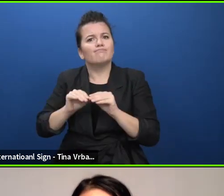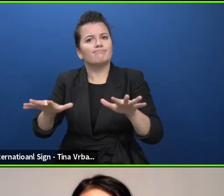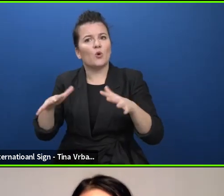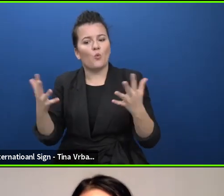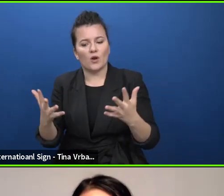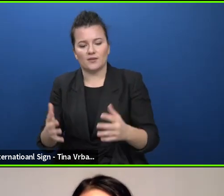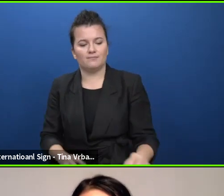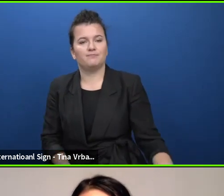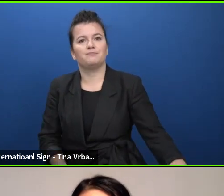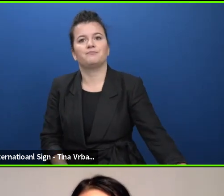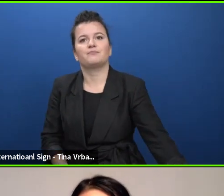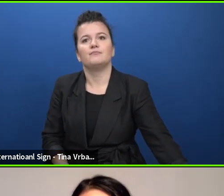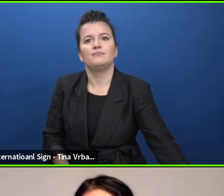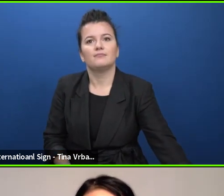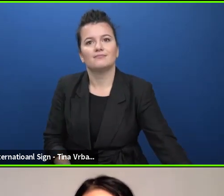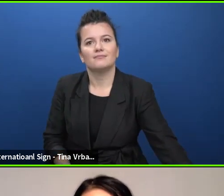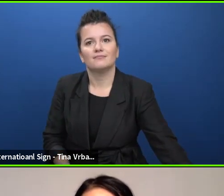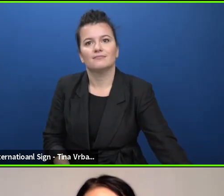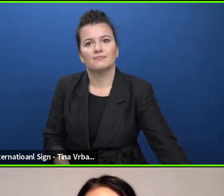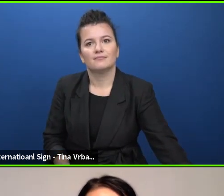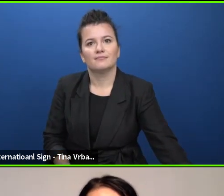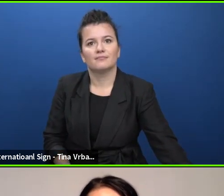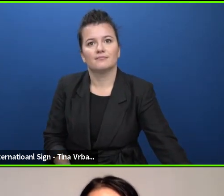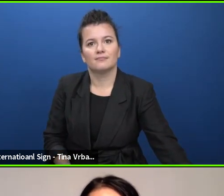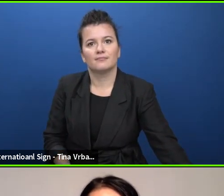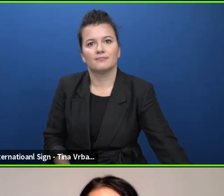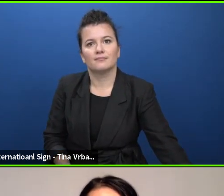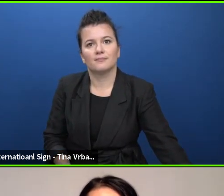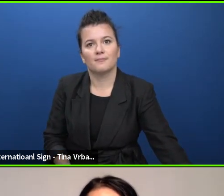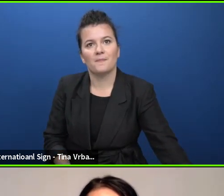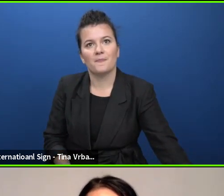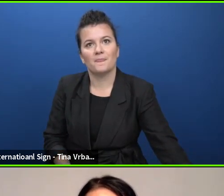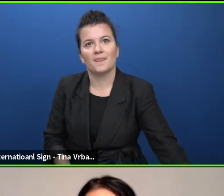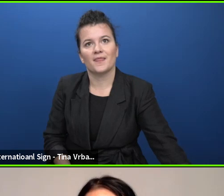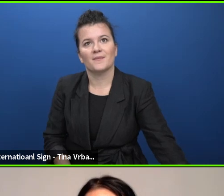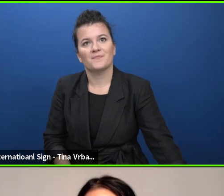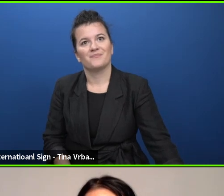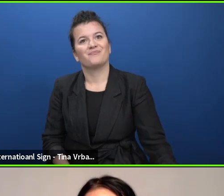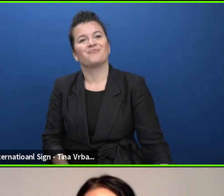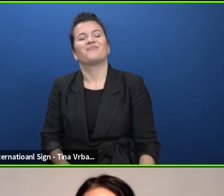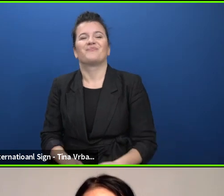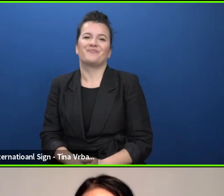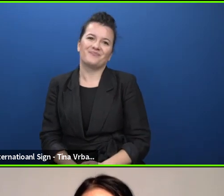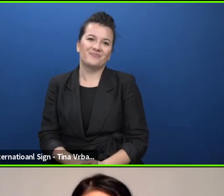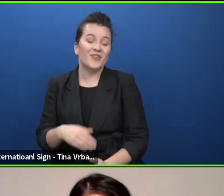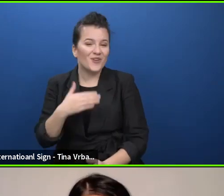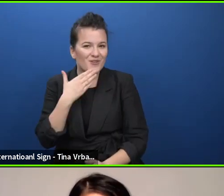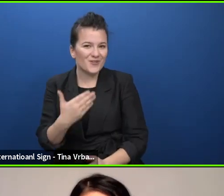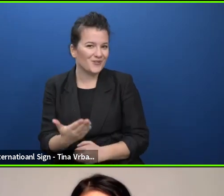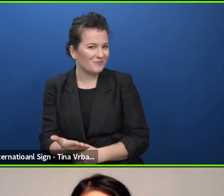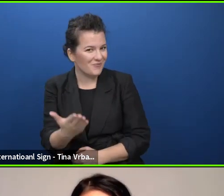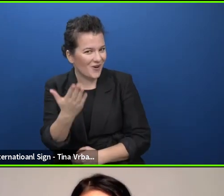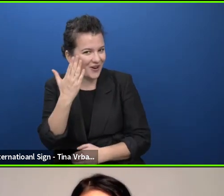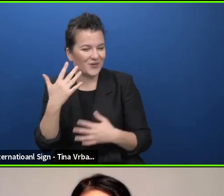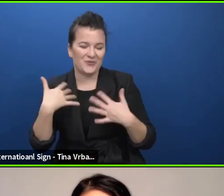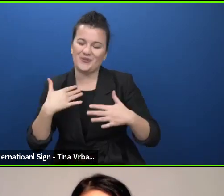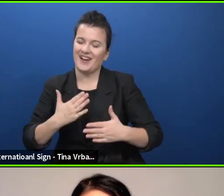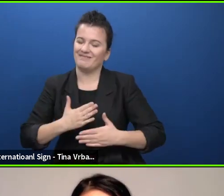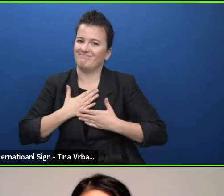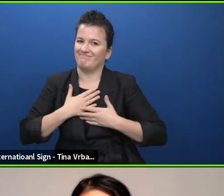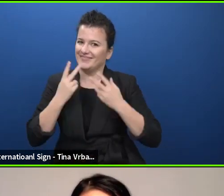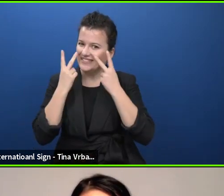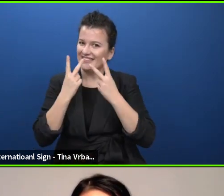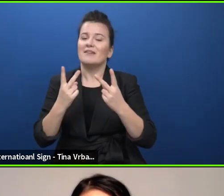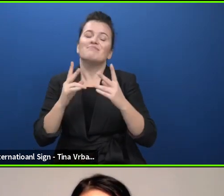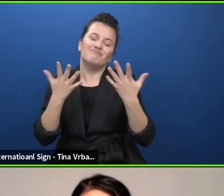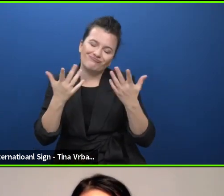this? Good morning, everyone. First of all, I'm very happy to be here virtually